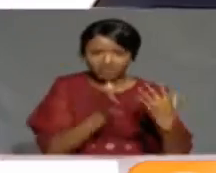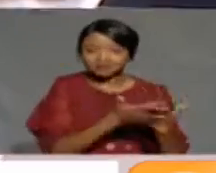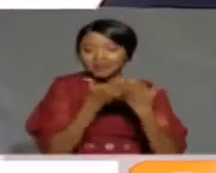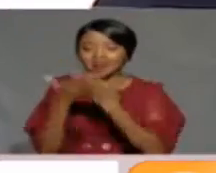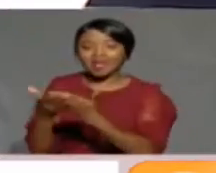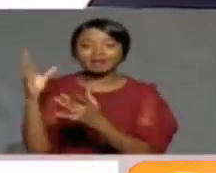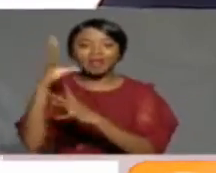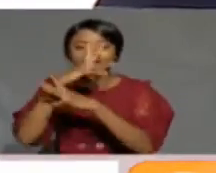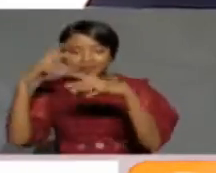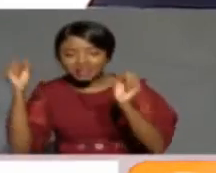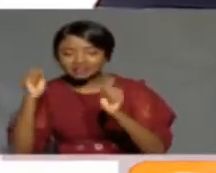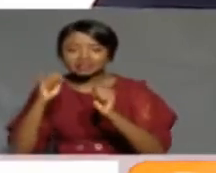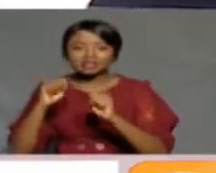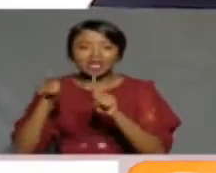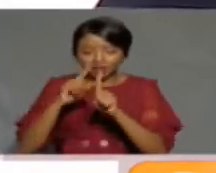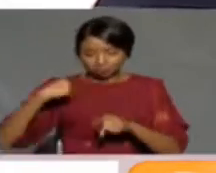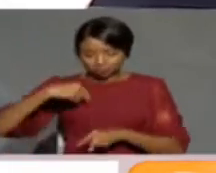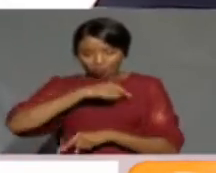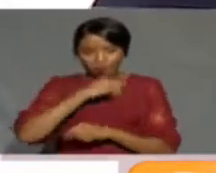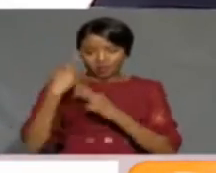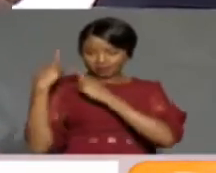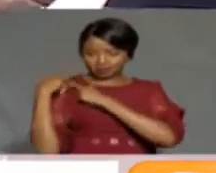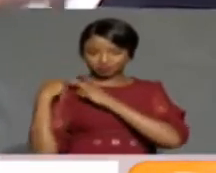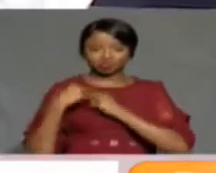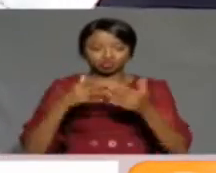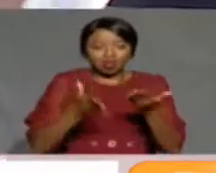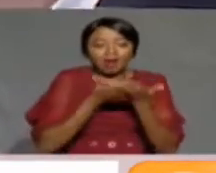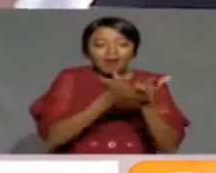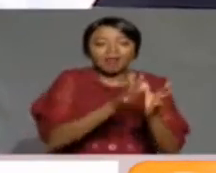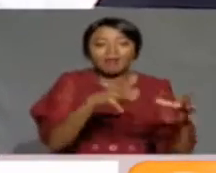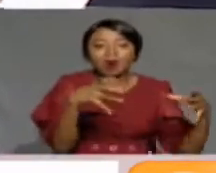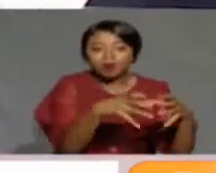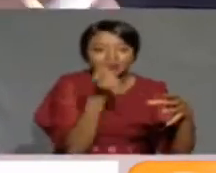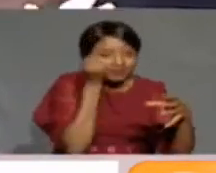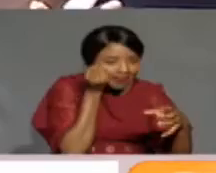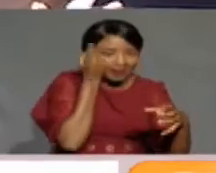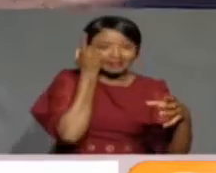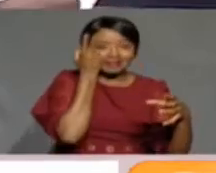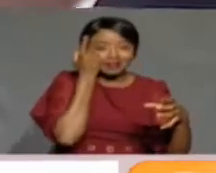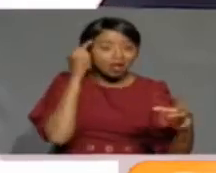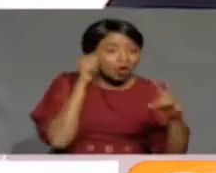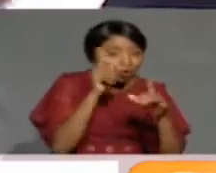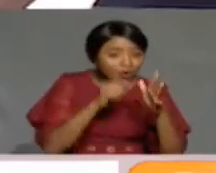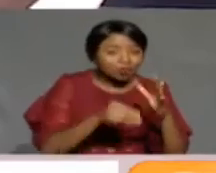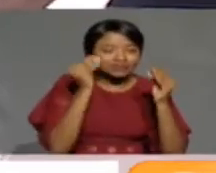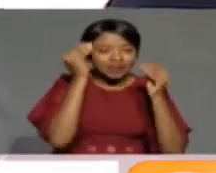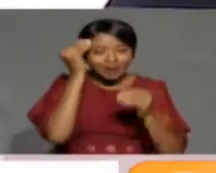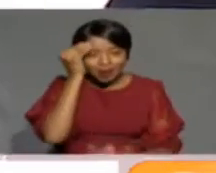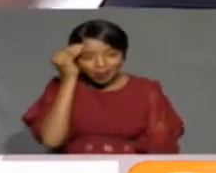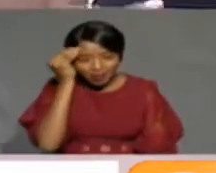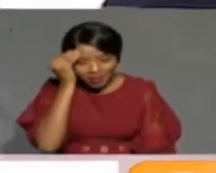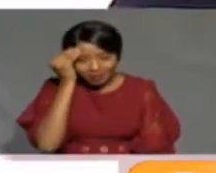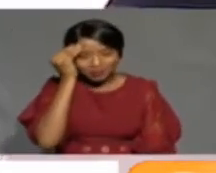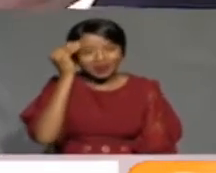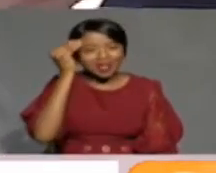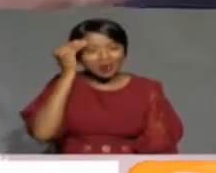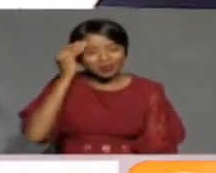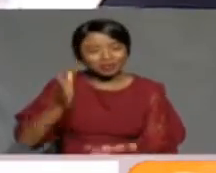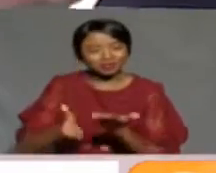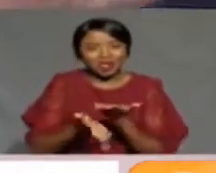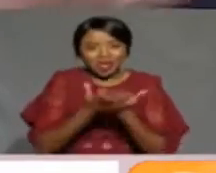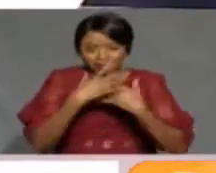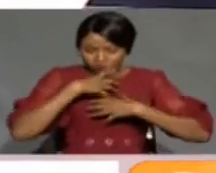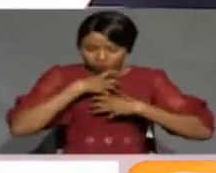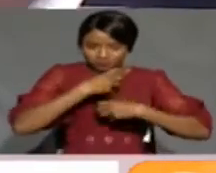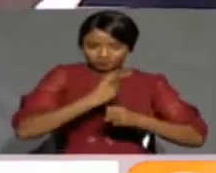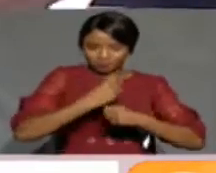presidency. It is us to make the community understand. And it's only about education. Education breeds confidence.